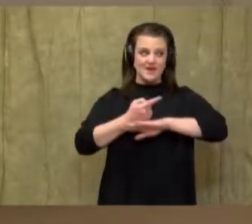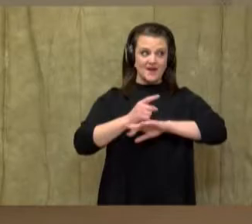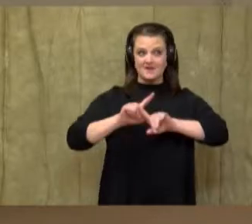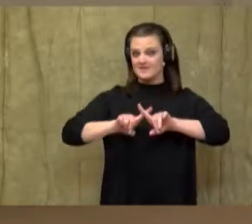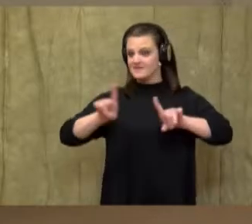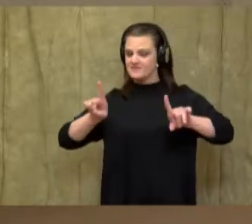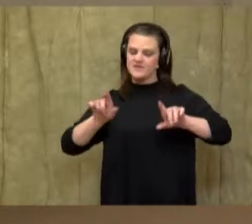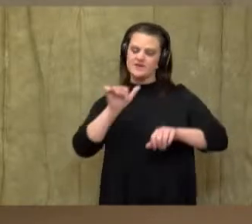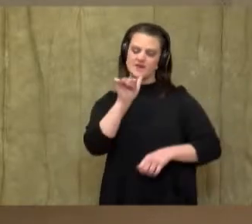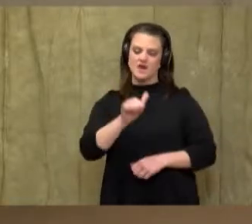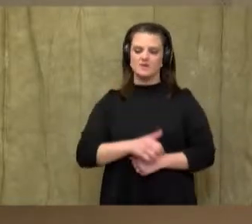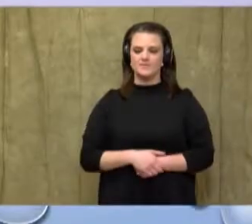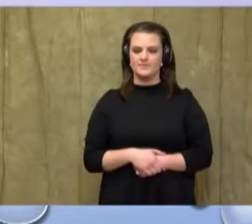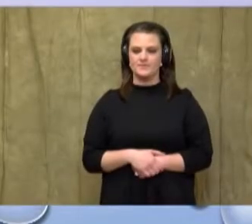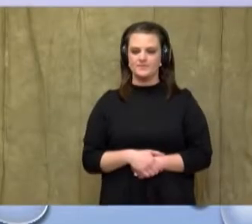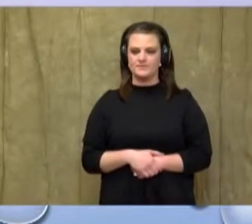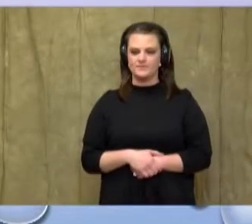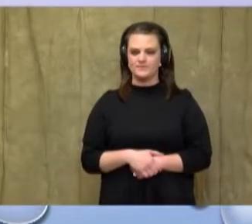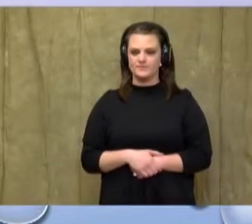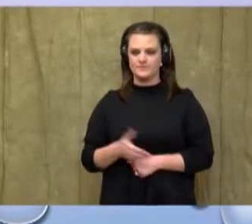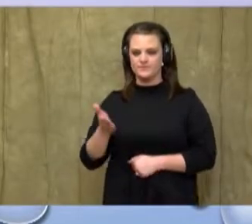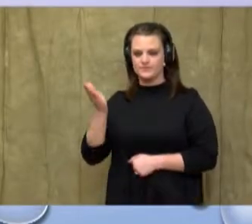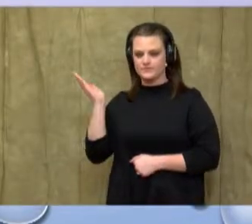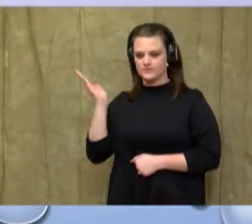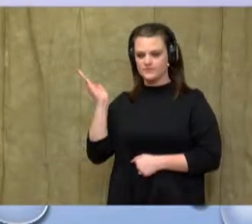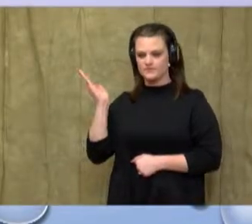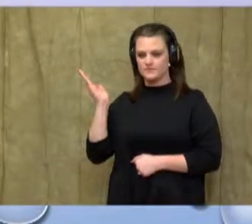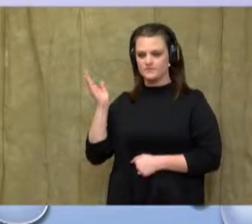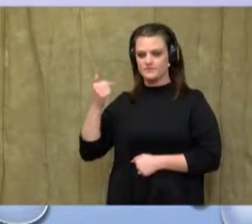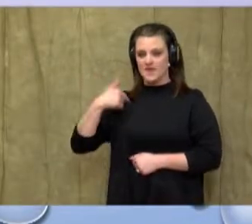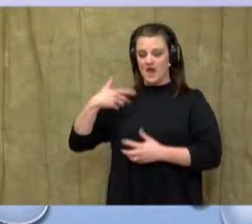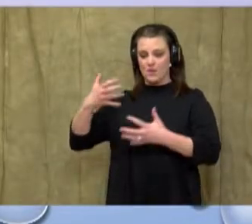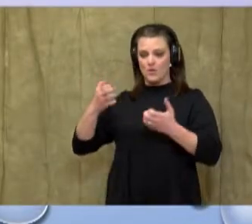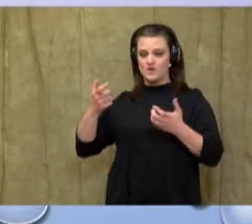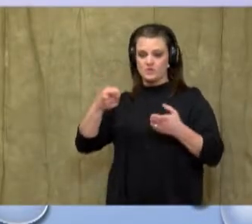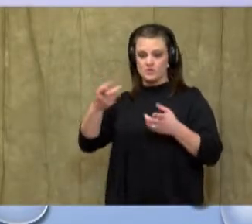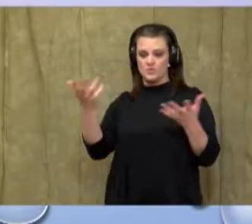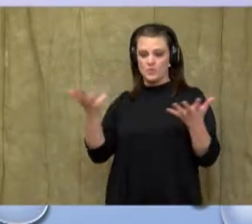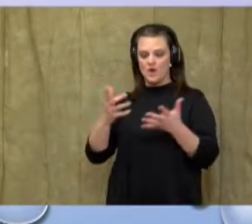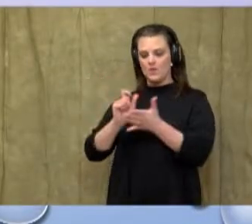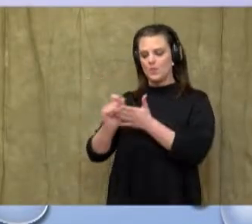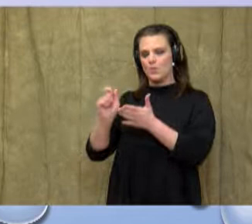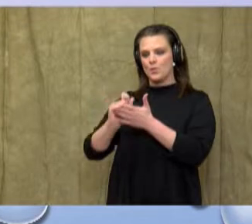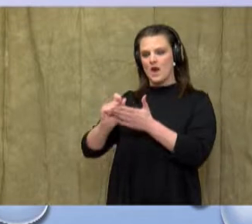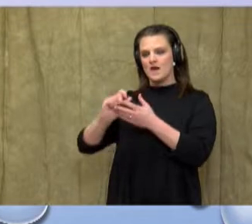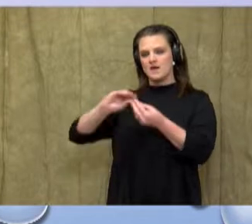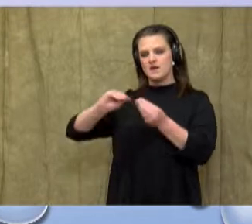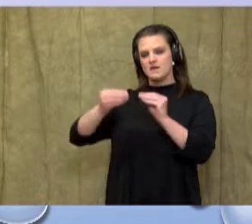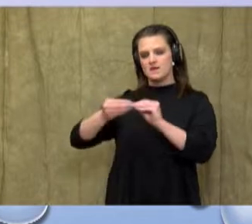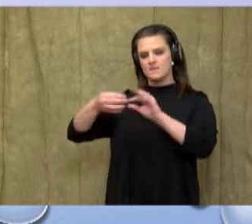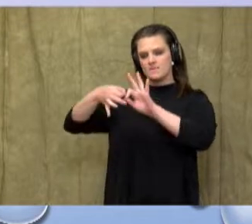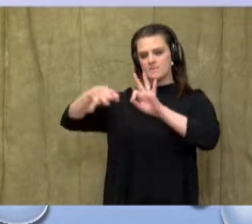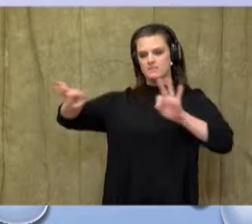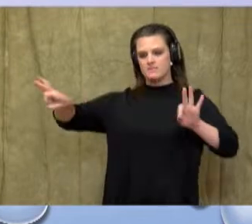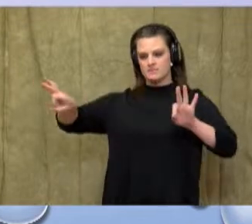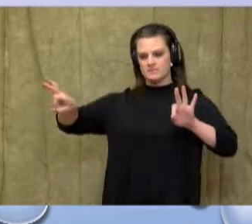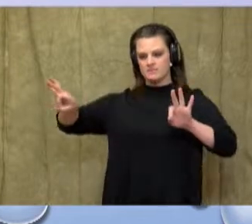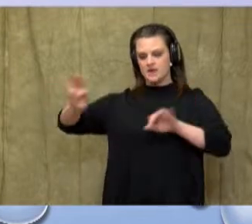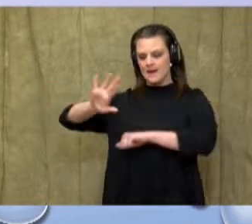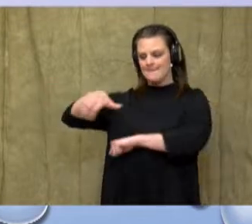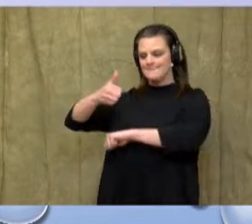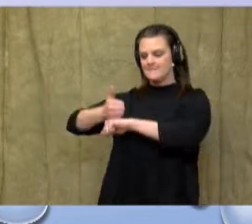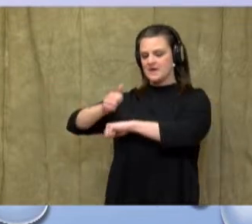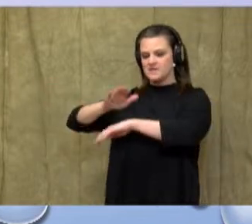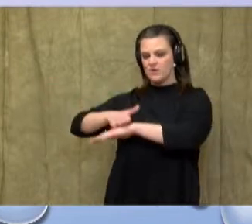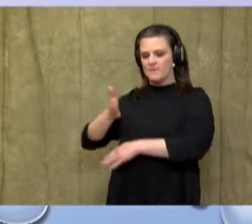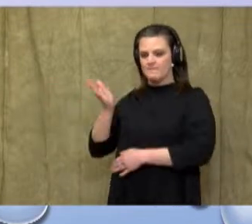Monday. Here is your brain teaser for today. I want you to write a numeric expression based on